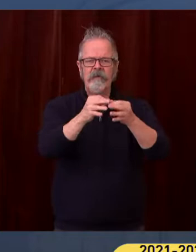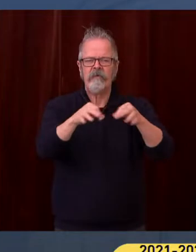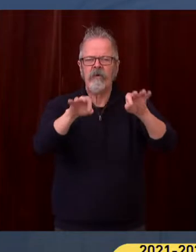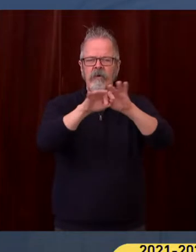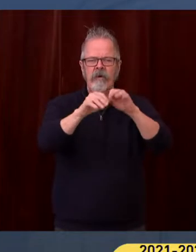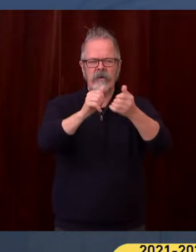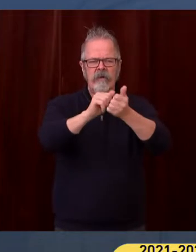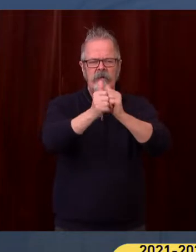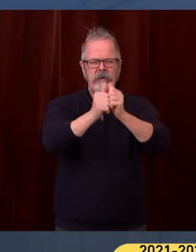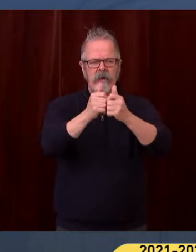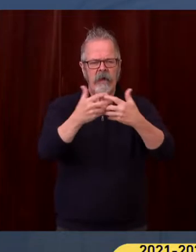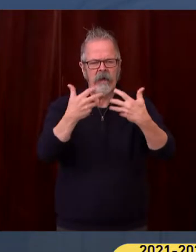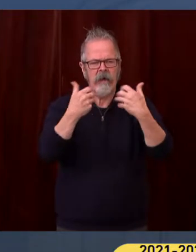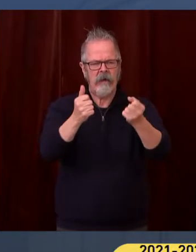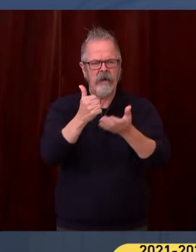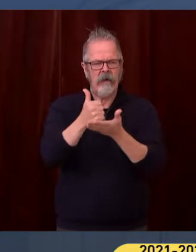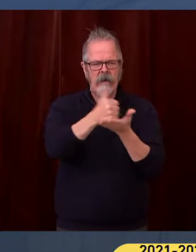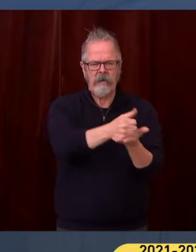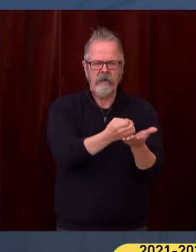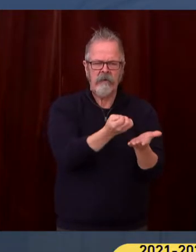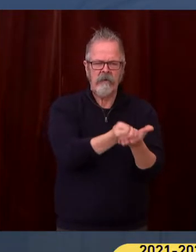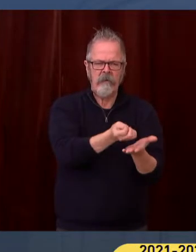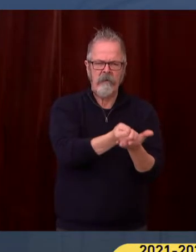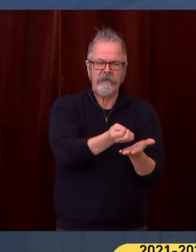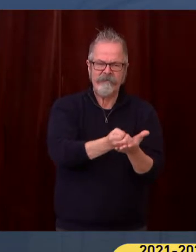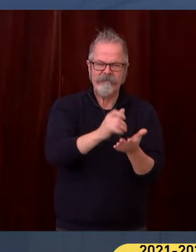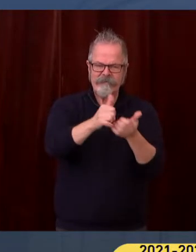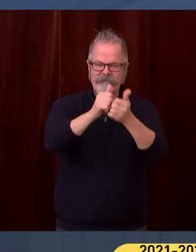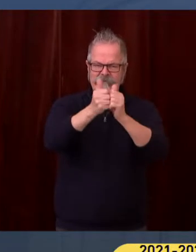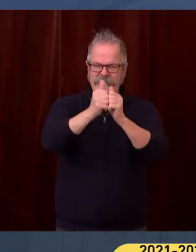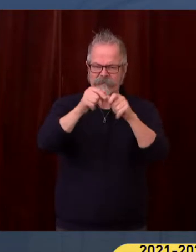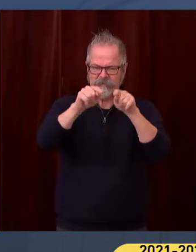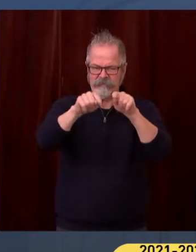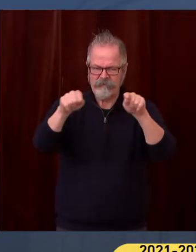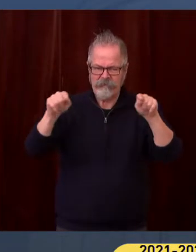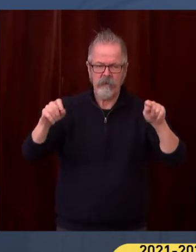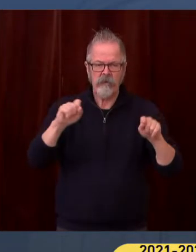All right. Up next, we'll go to Sarah Gensler with McClatchy. Go ahead, Sarah.